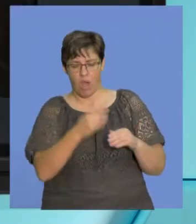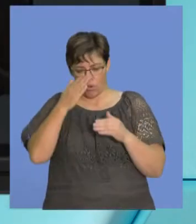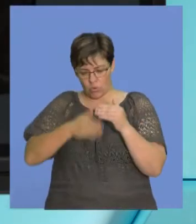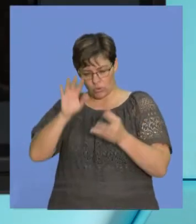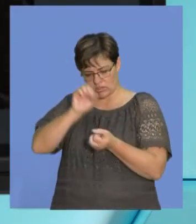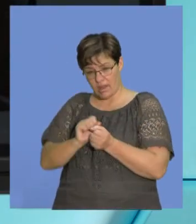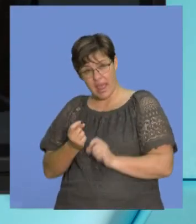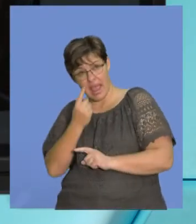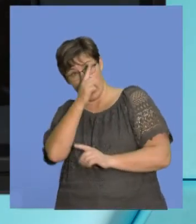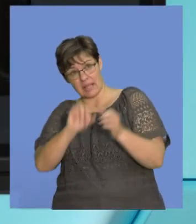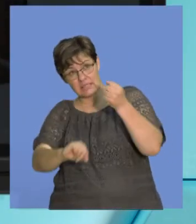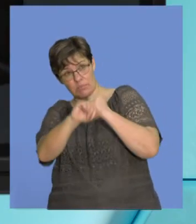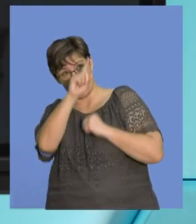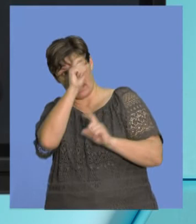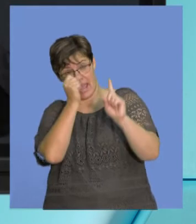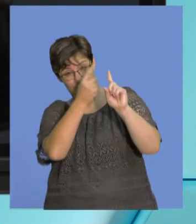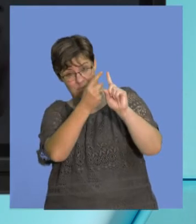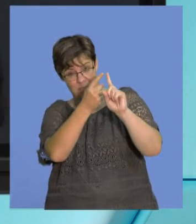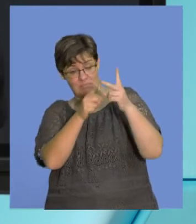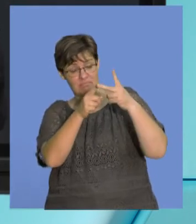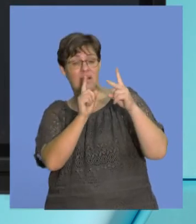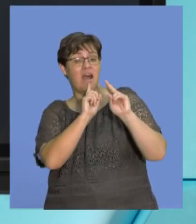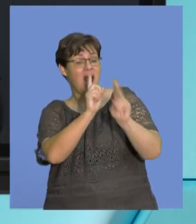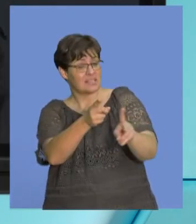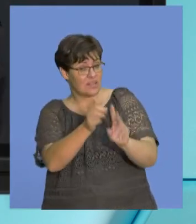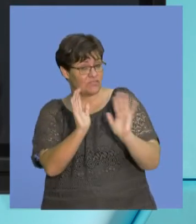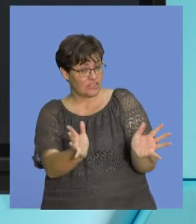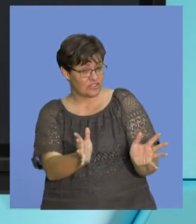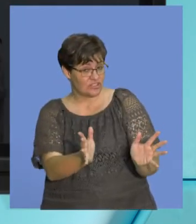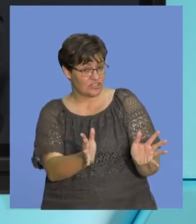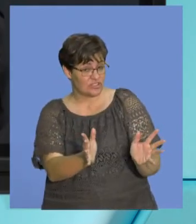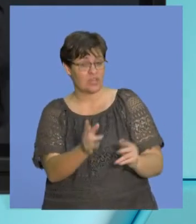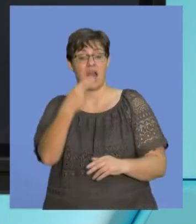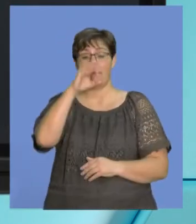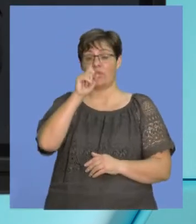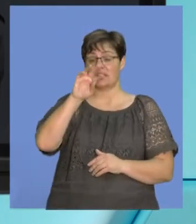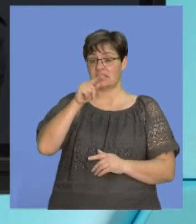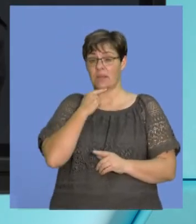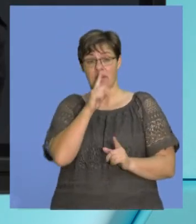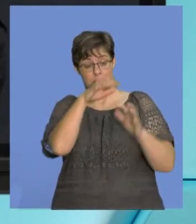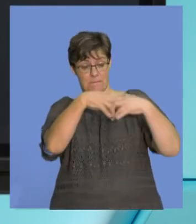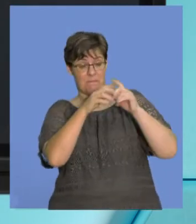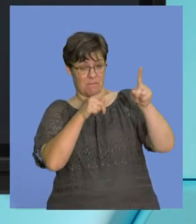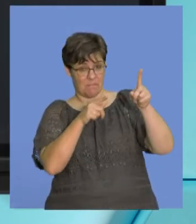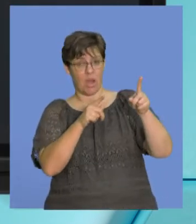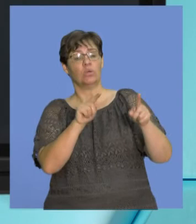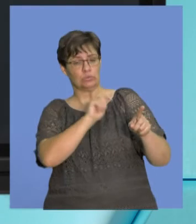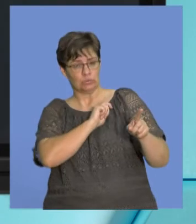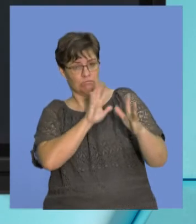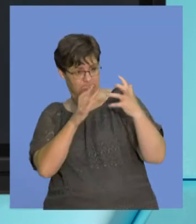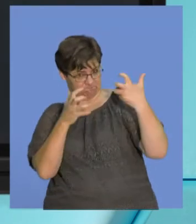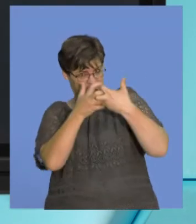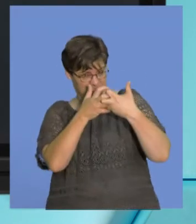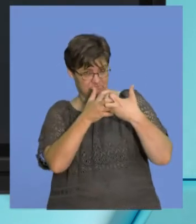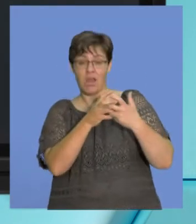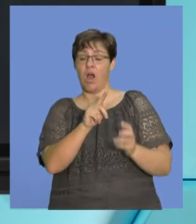it supports the aim and answers the aim, and try and identify whether that hypothesis that you stated now has been